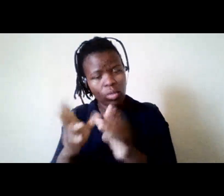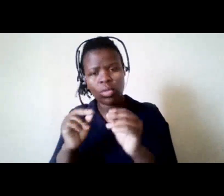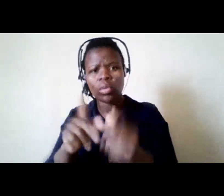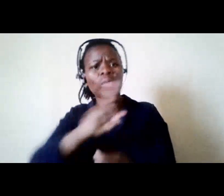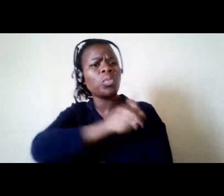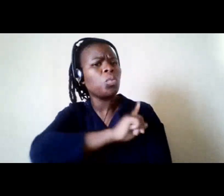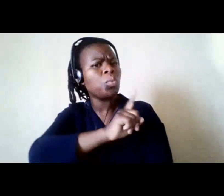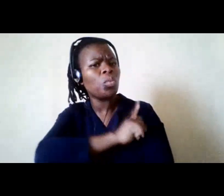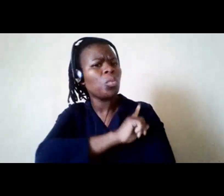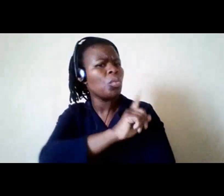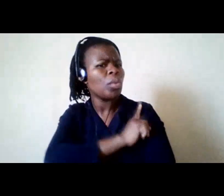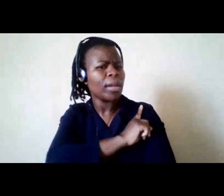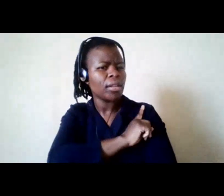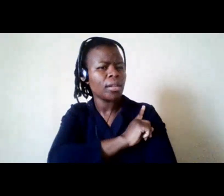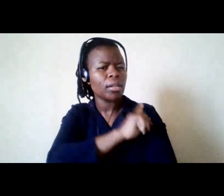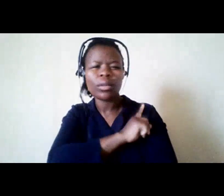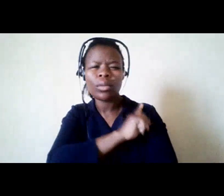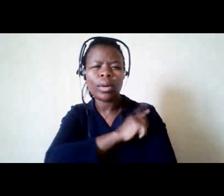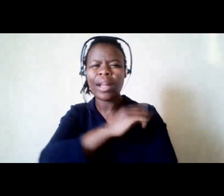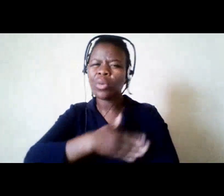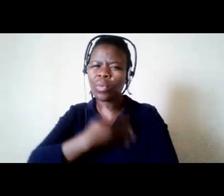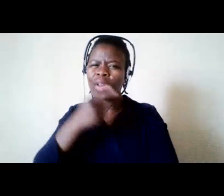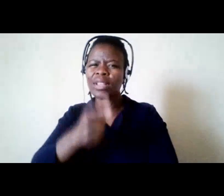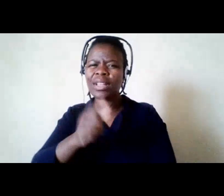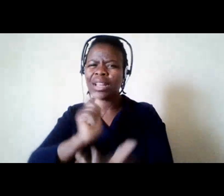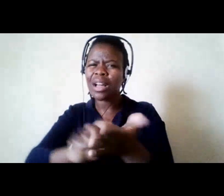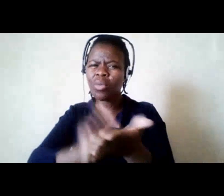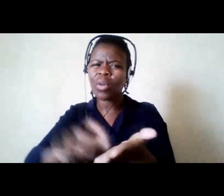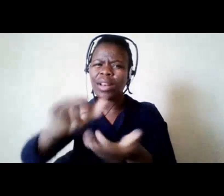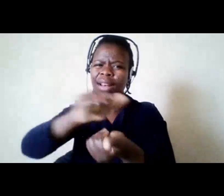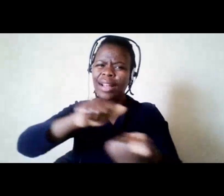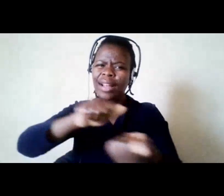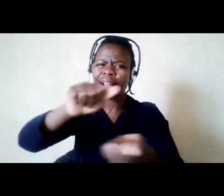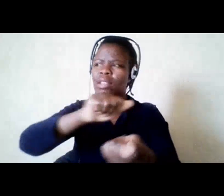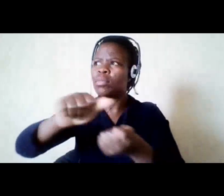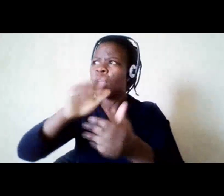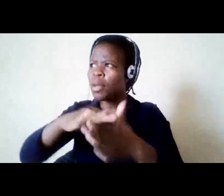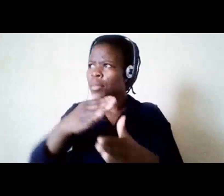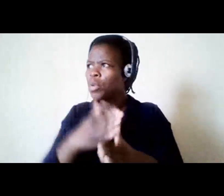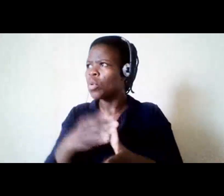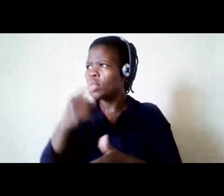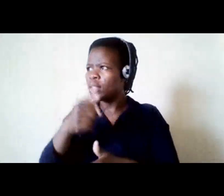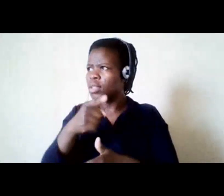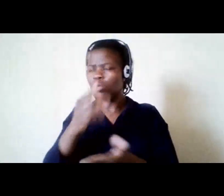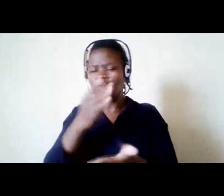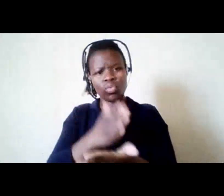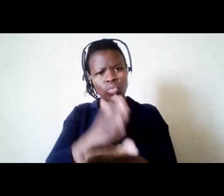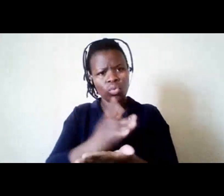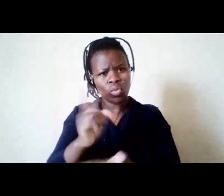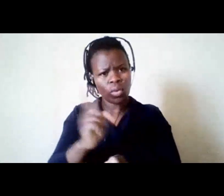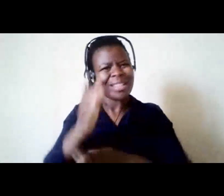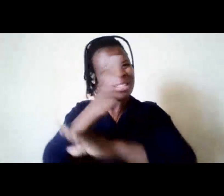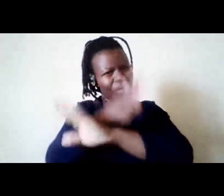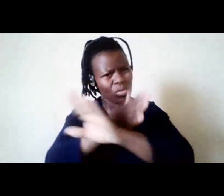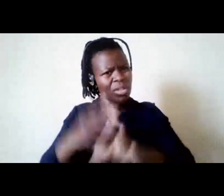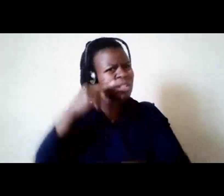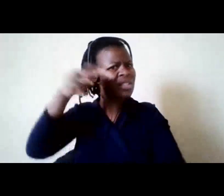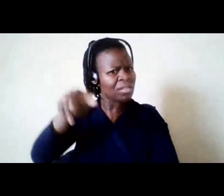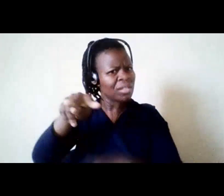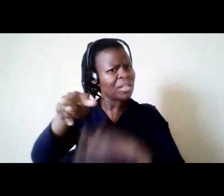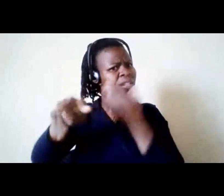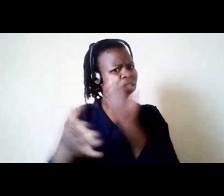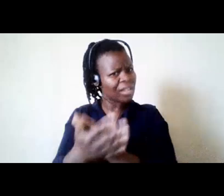you want him to write an assessment? Because this is a condition. And then she